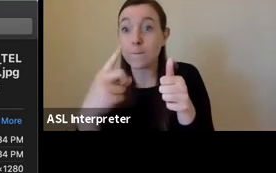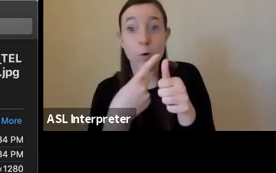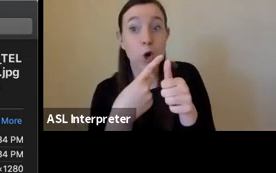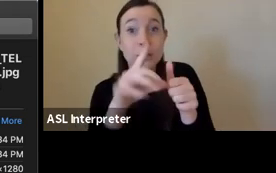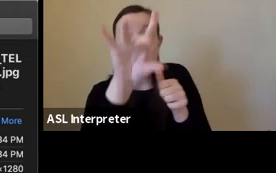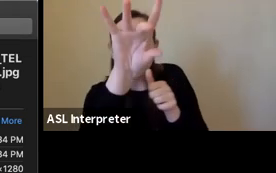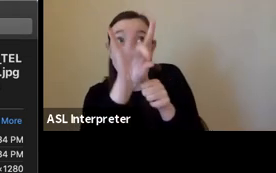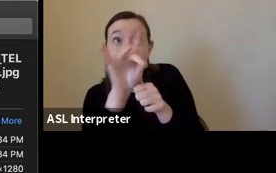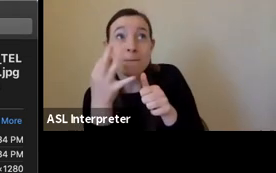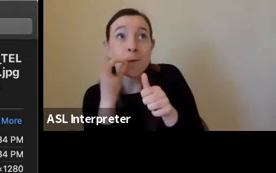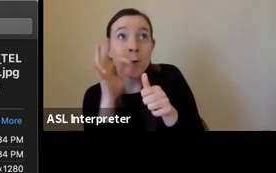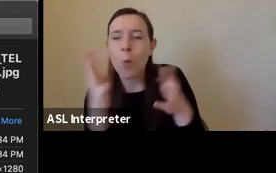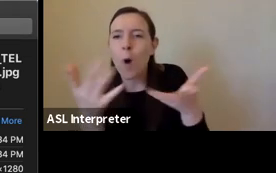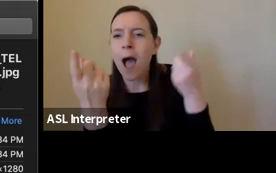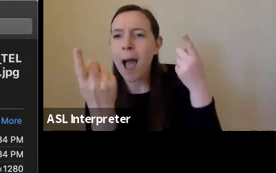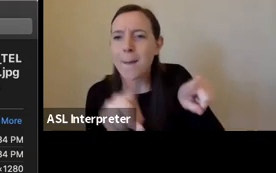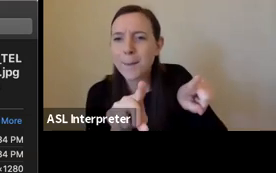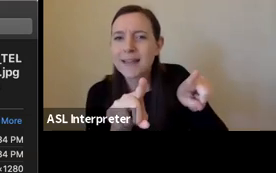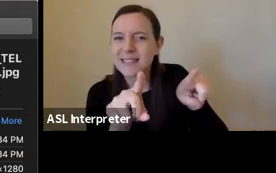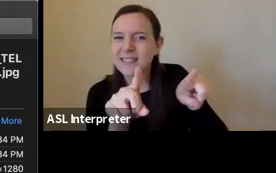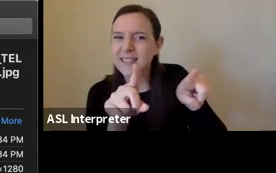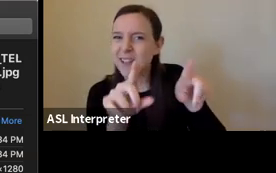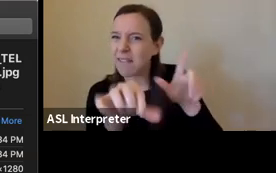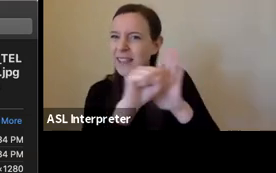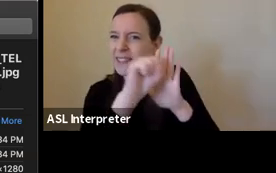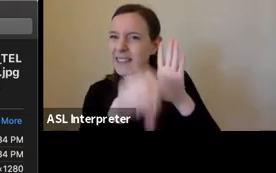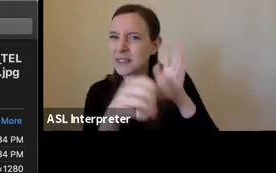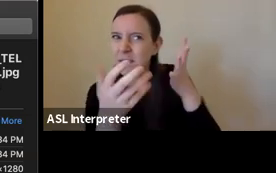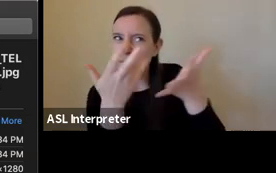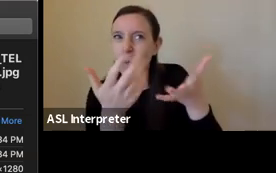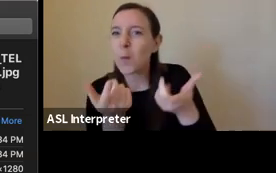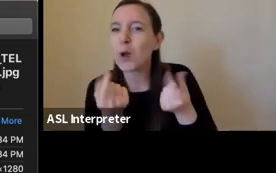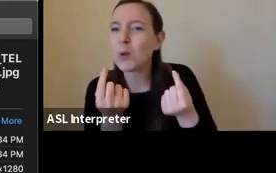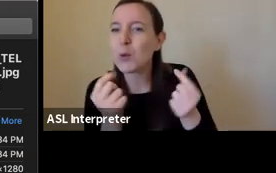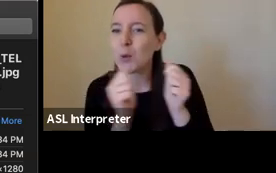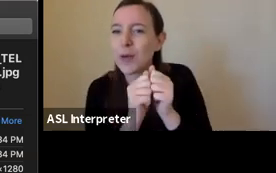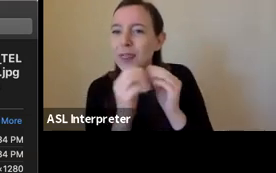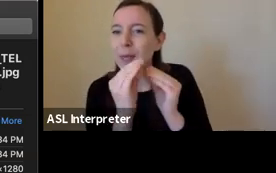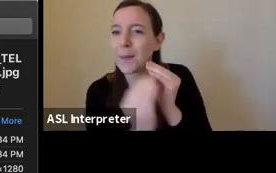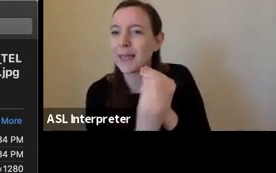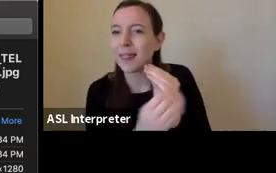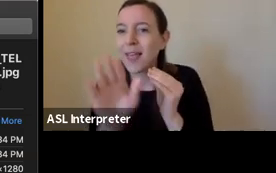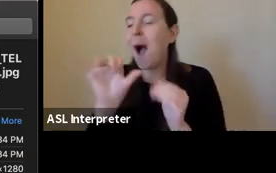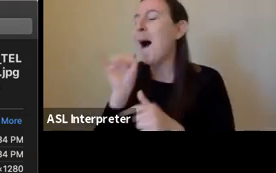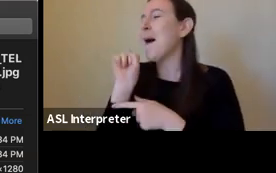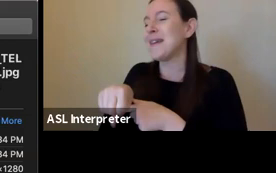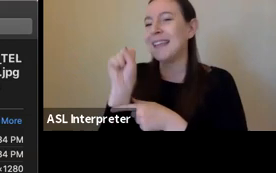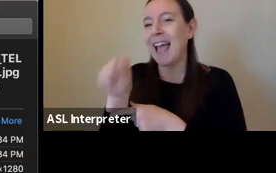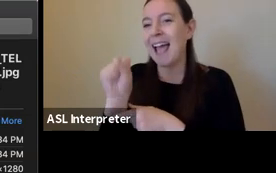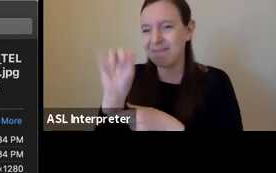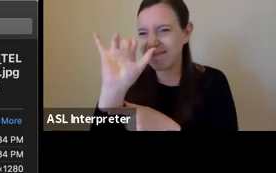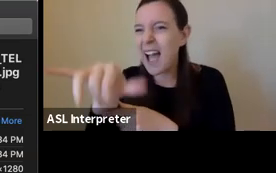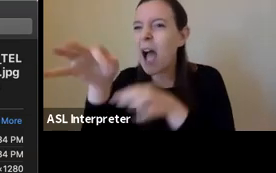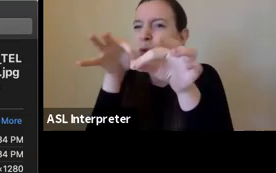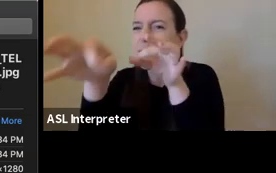pick your first fruit and then you open it, and what you do with that peel? Oh yeah, that's what I was saying. You put the peel close